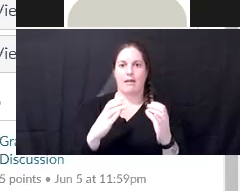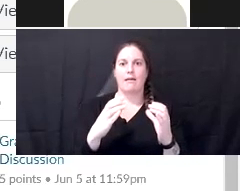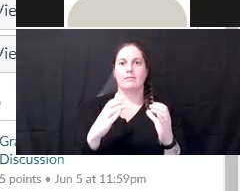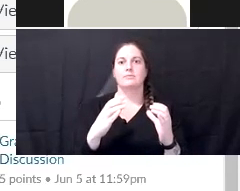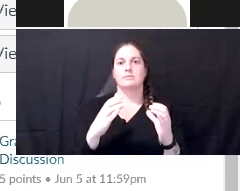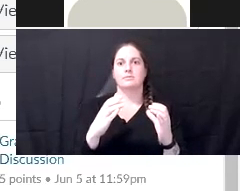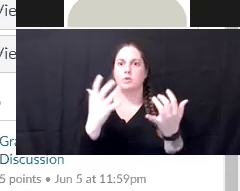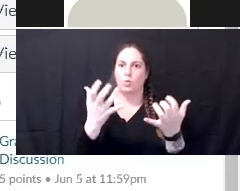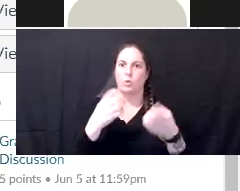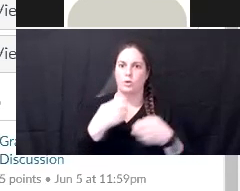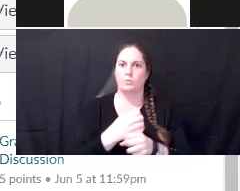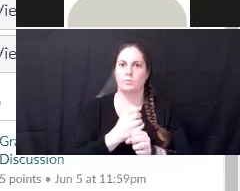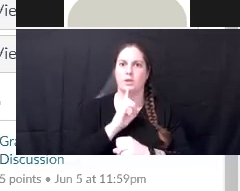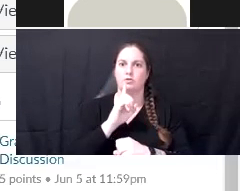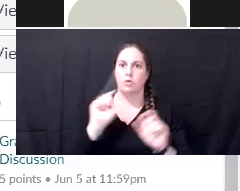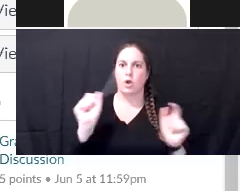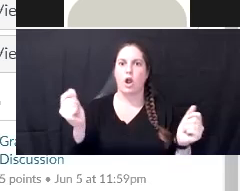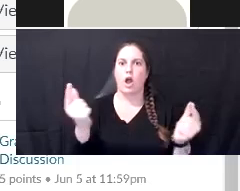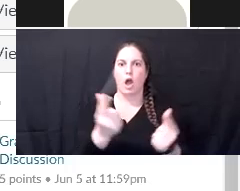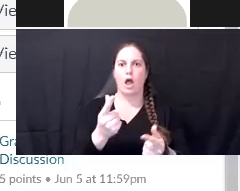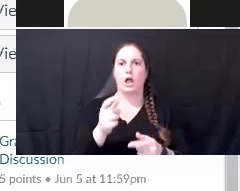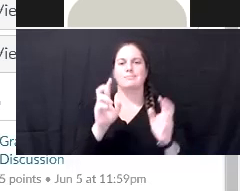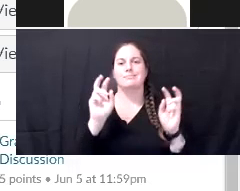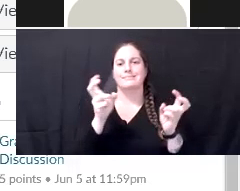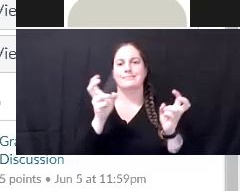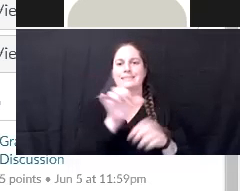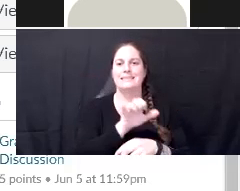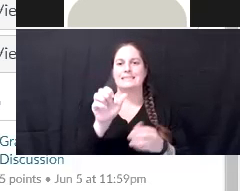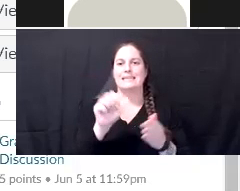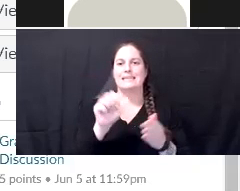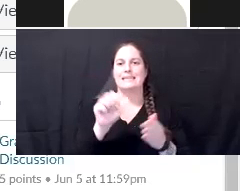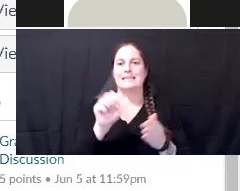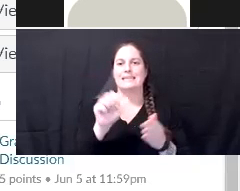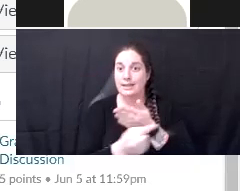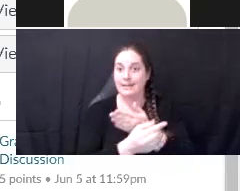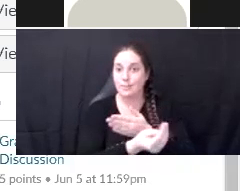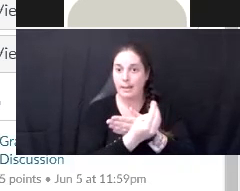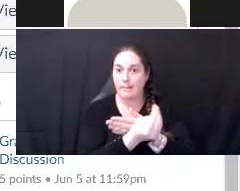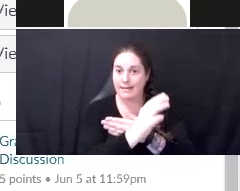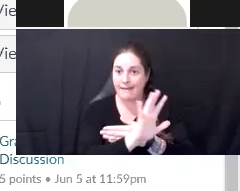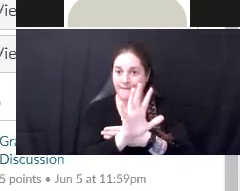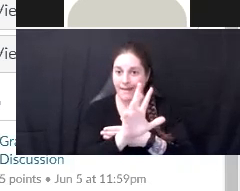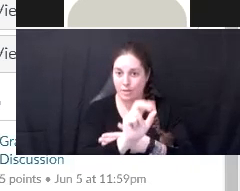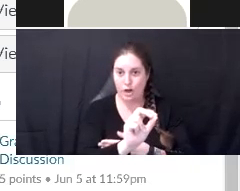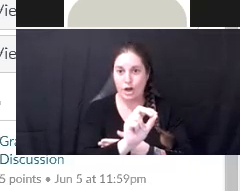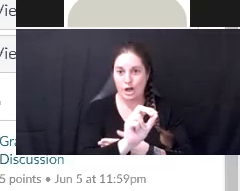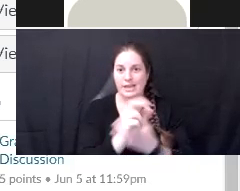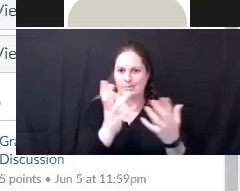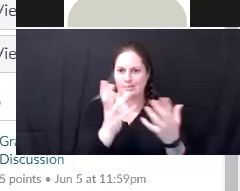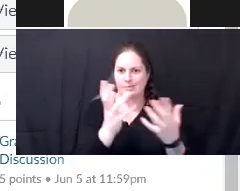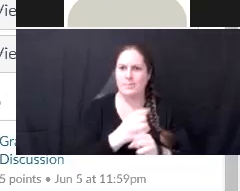on the same page come next Monday at 5:30. So we will be